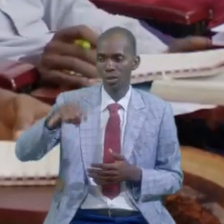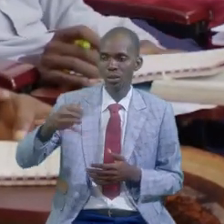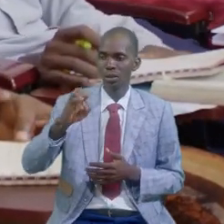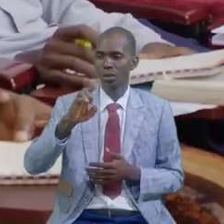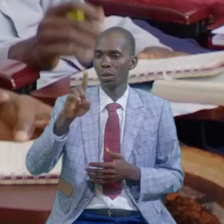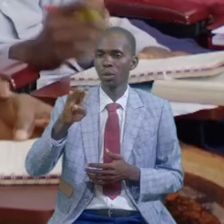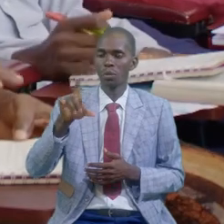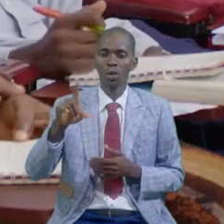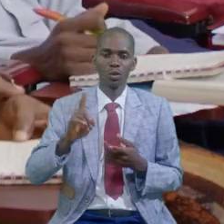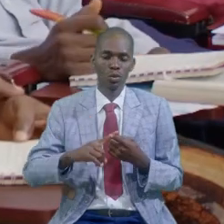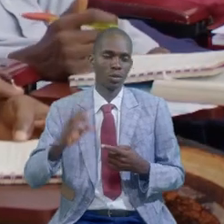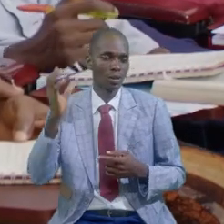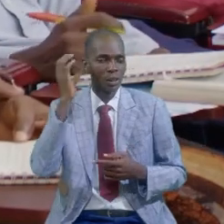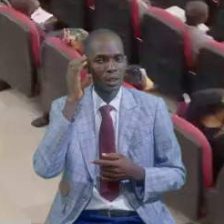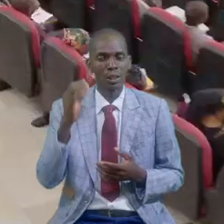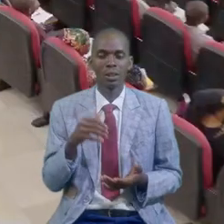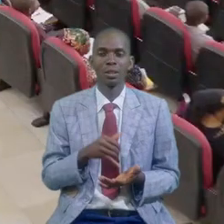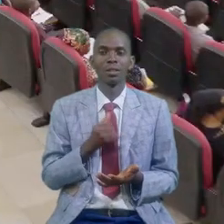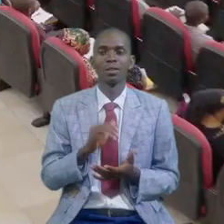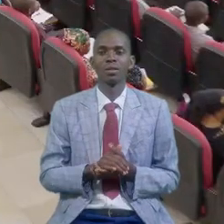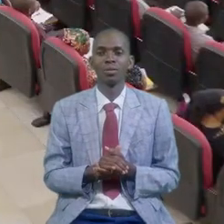You know, amen.